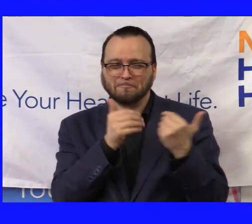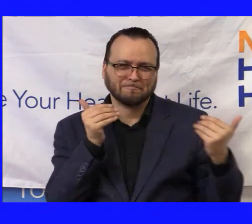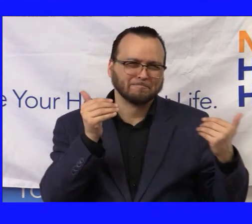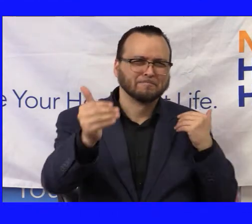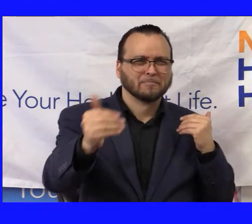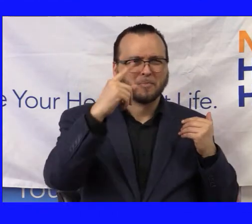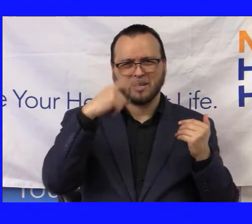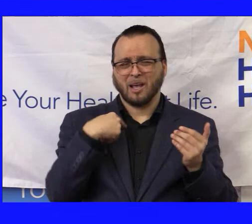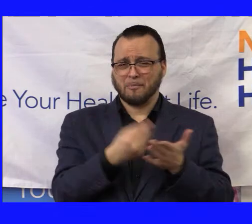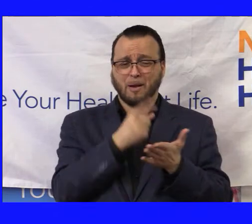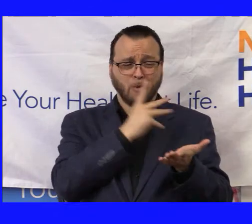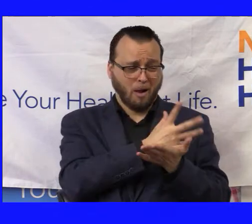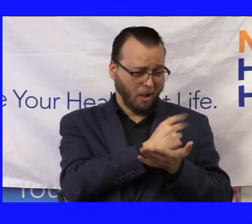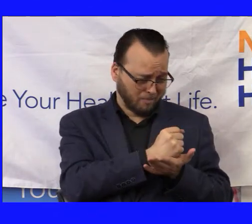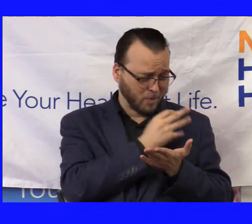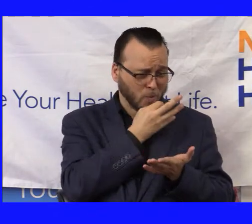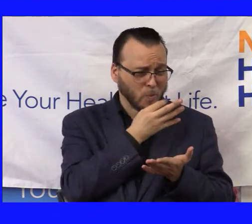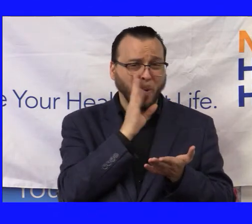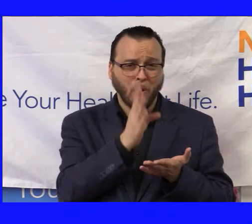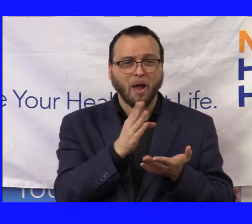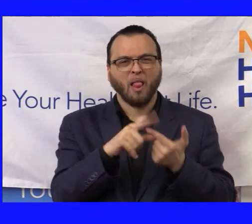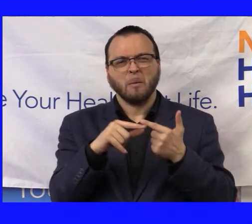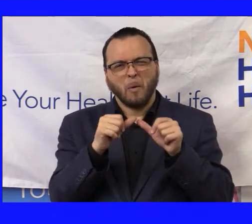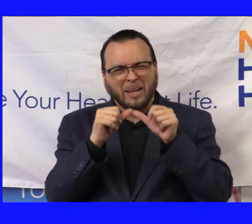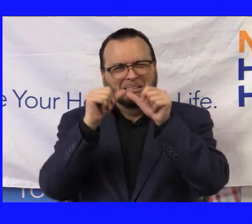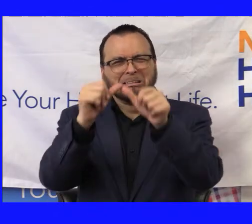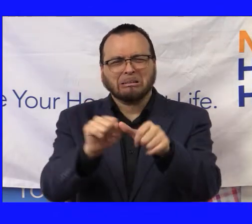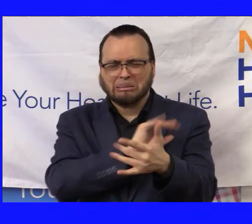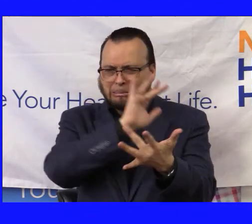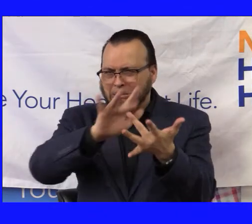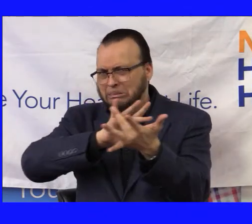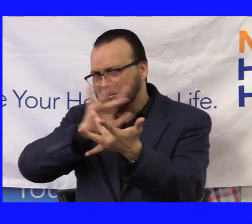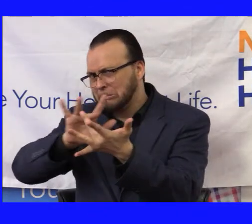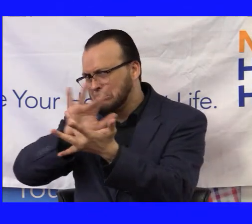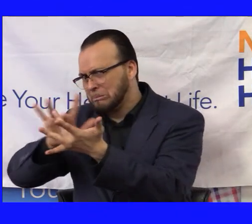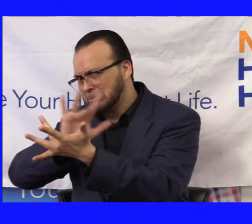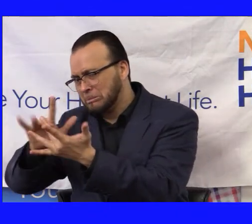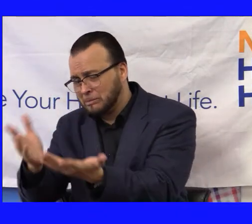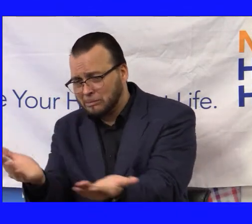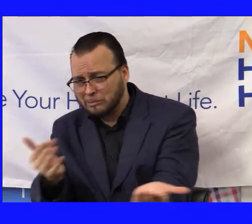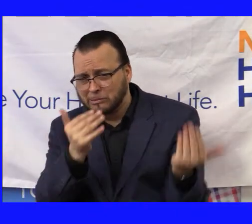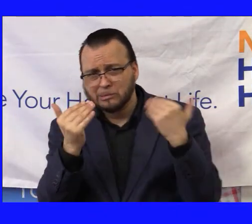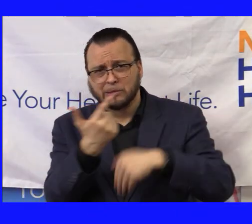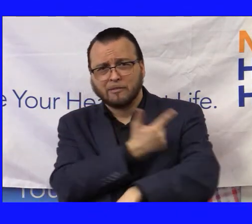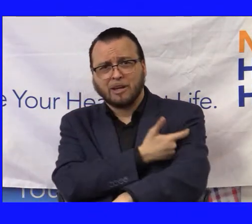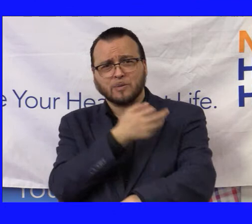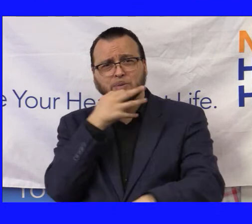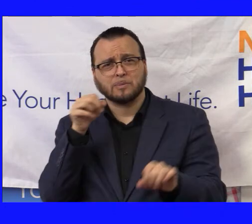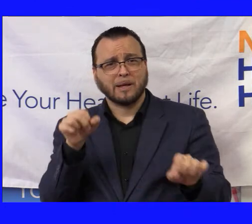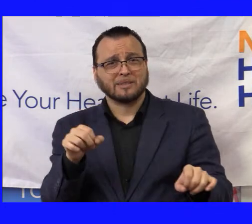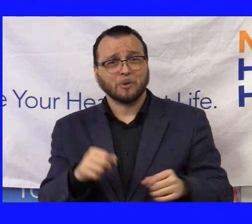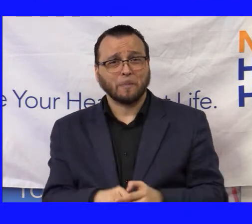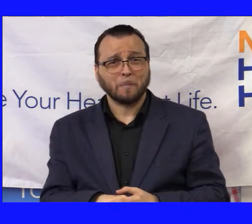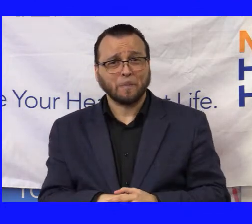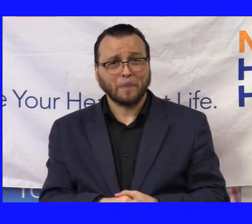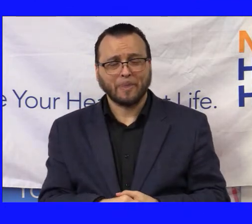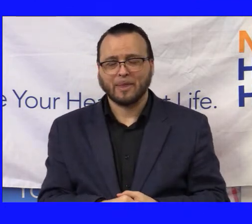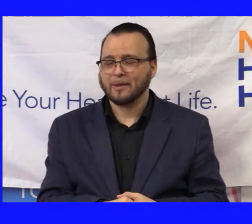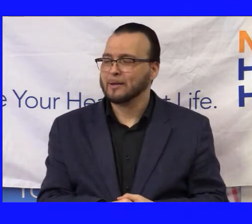continue to enroll the most vulnerable New Yorkers to get the vaccine as quickly as possible. Next slide, please.